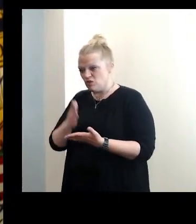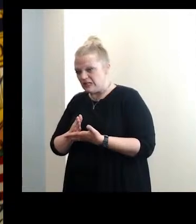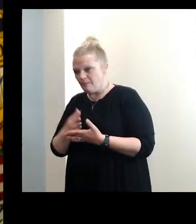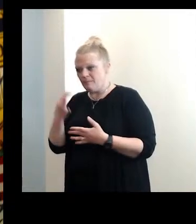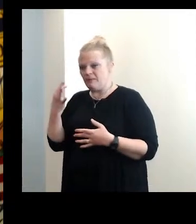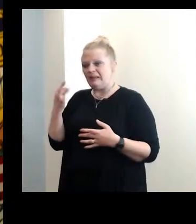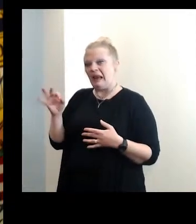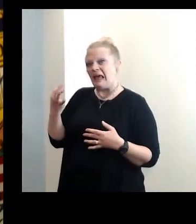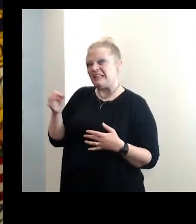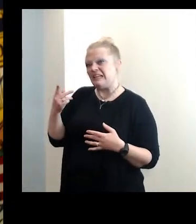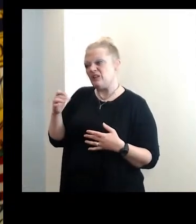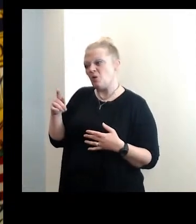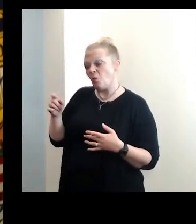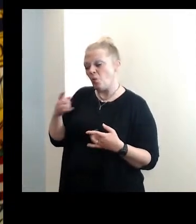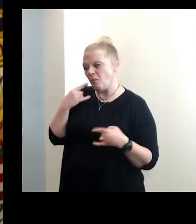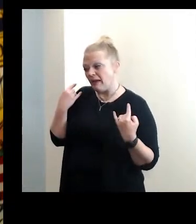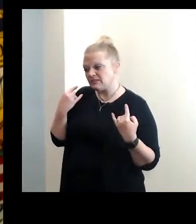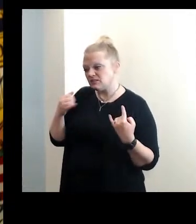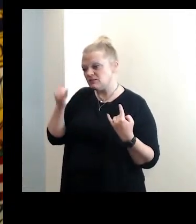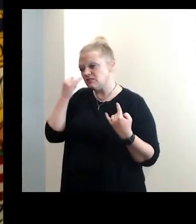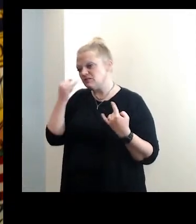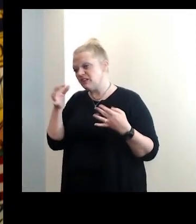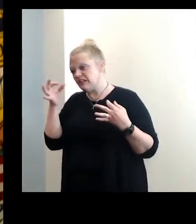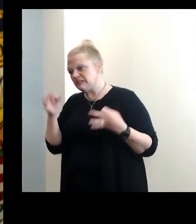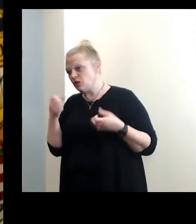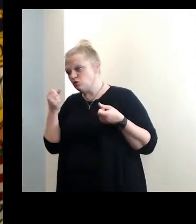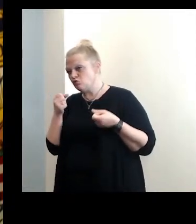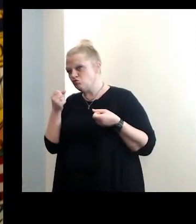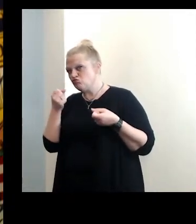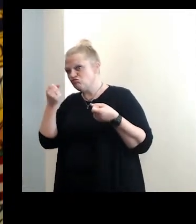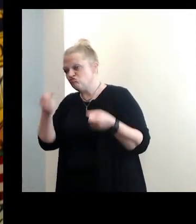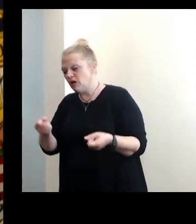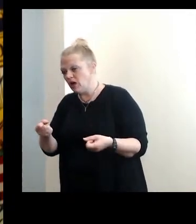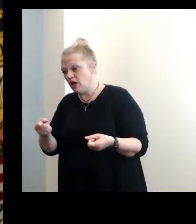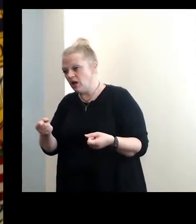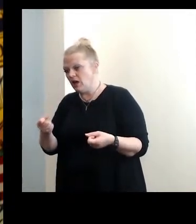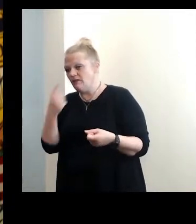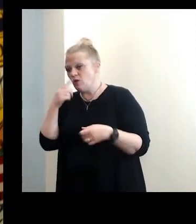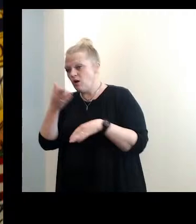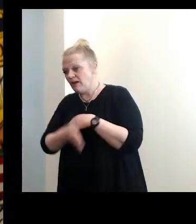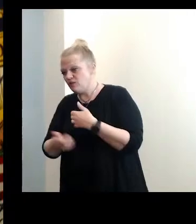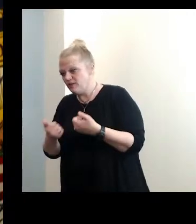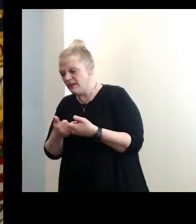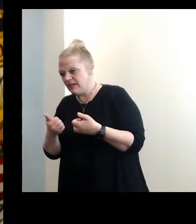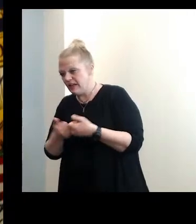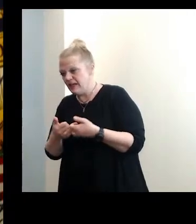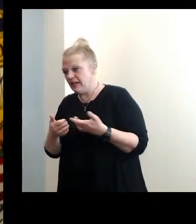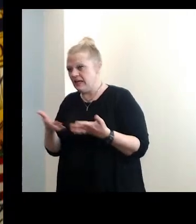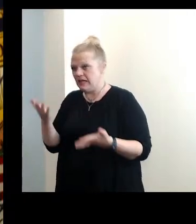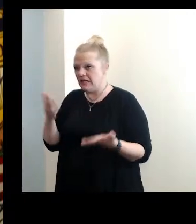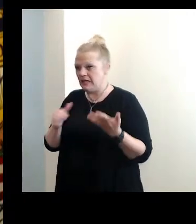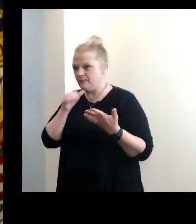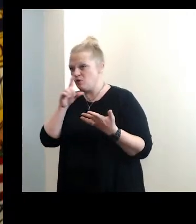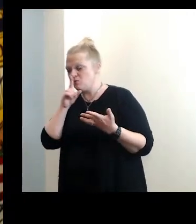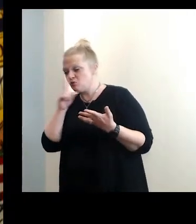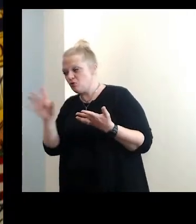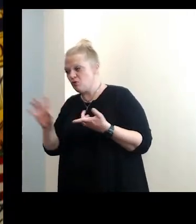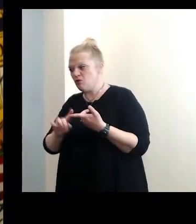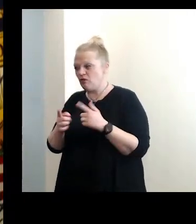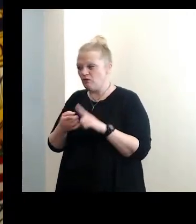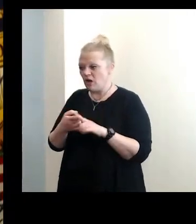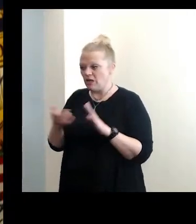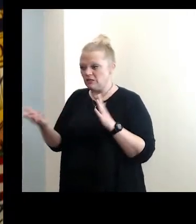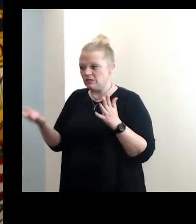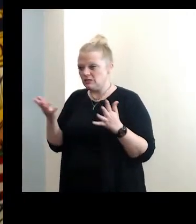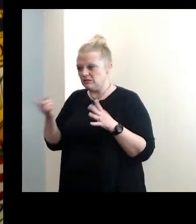hole, is it masked? And if they decide to drive somewhere for the 19th hole, and they're not quite sure about their friends.